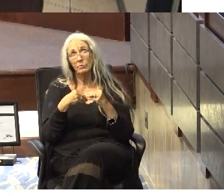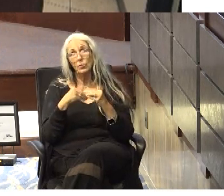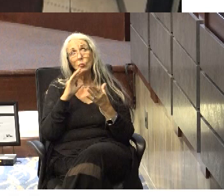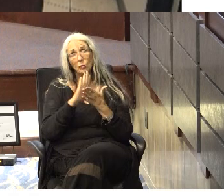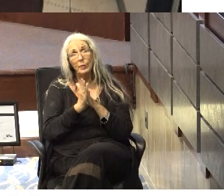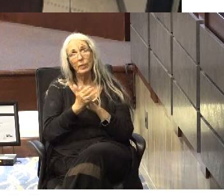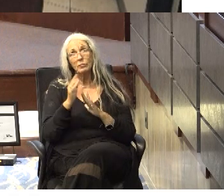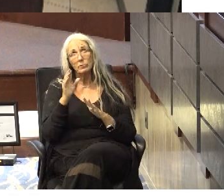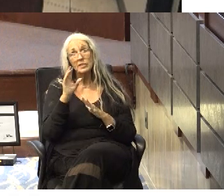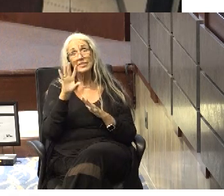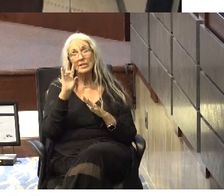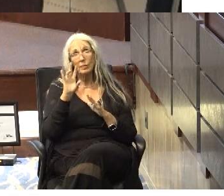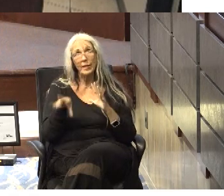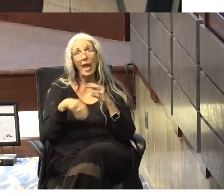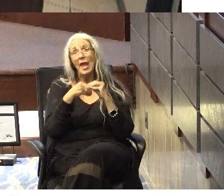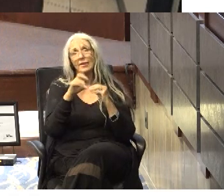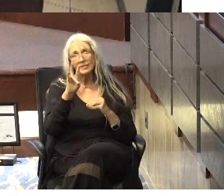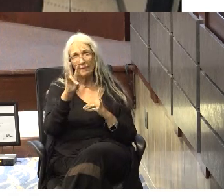being added on.